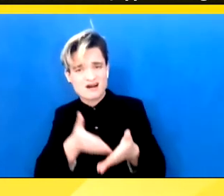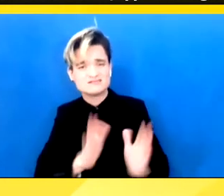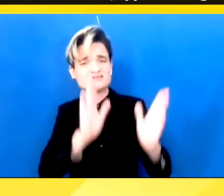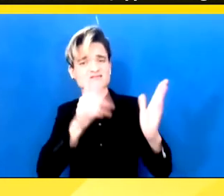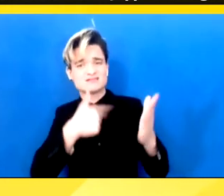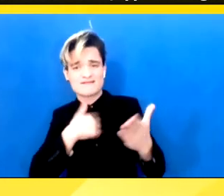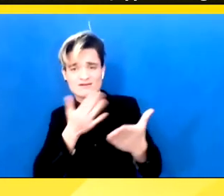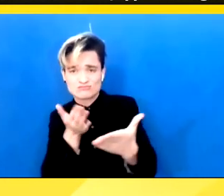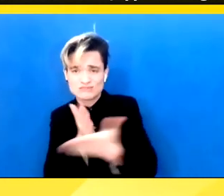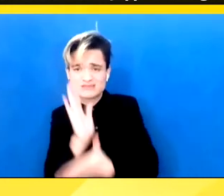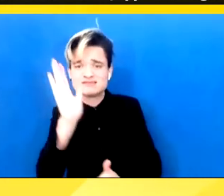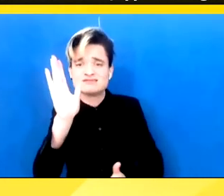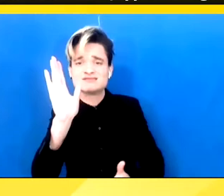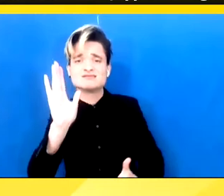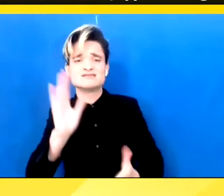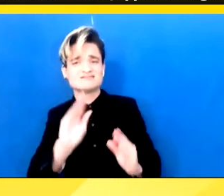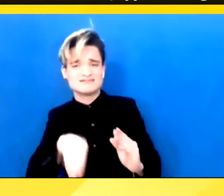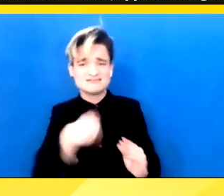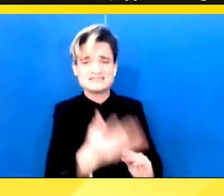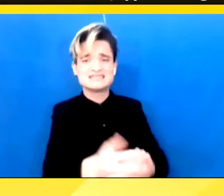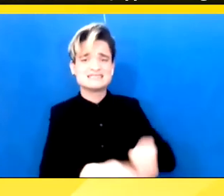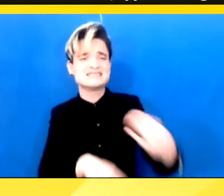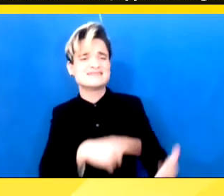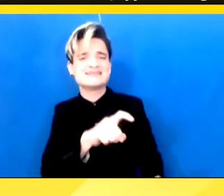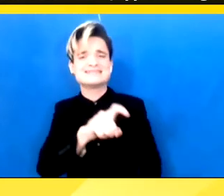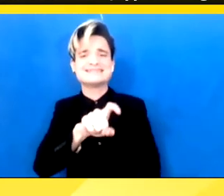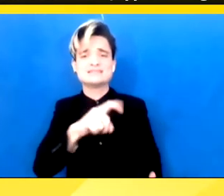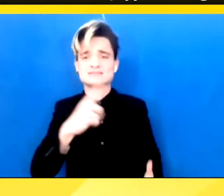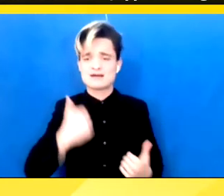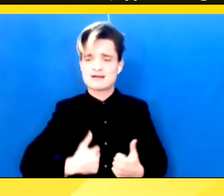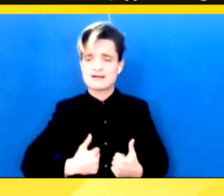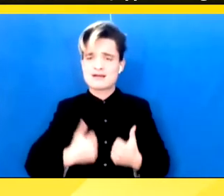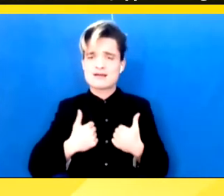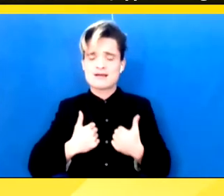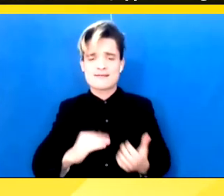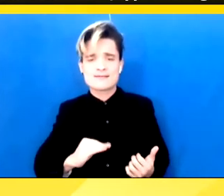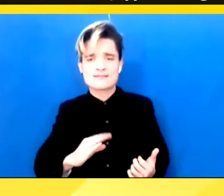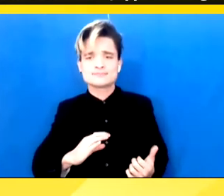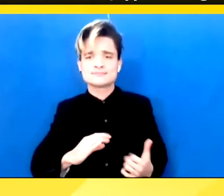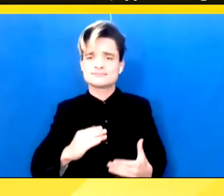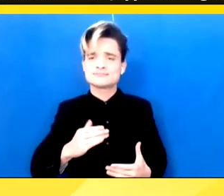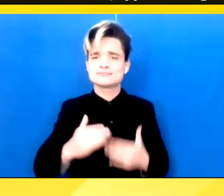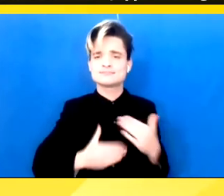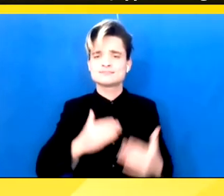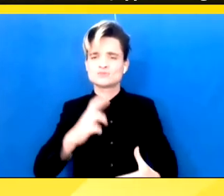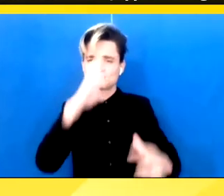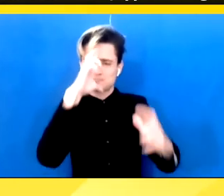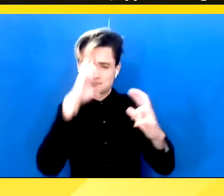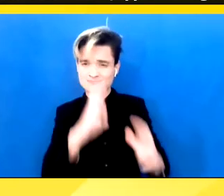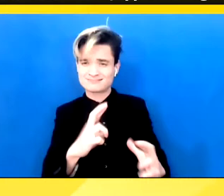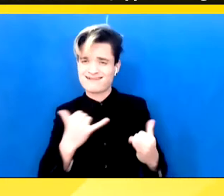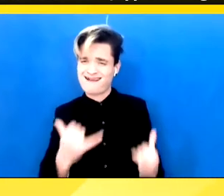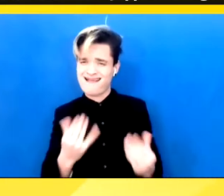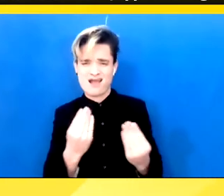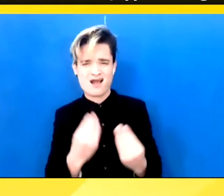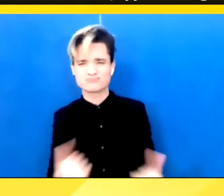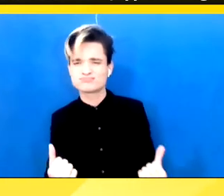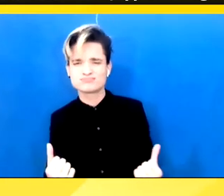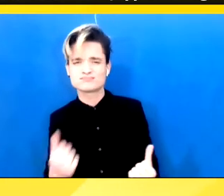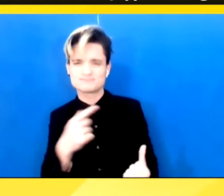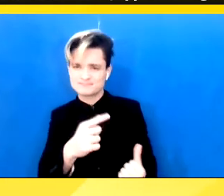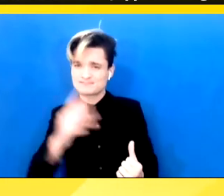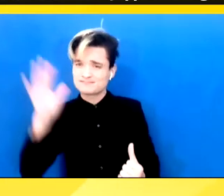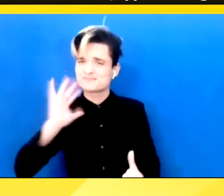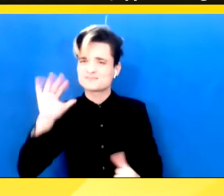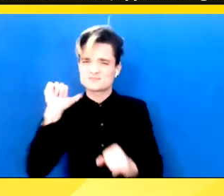and respect. It is the new Selma, but more than the new Selma, it is the new Moses